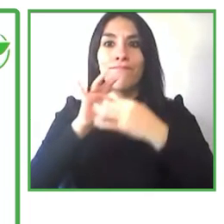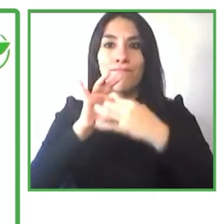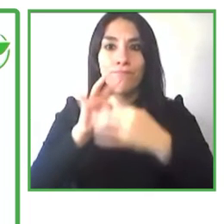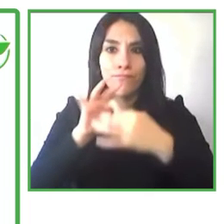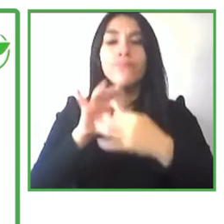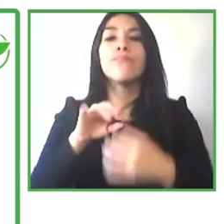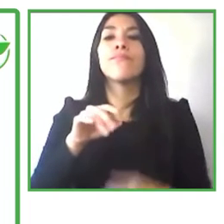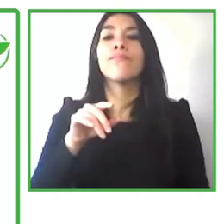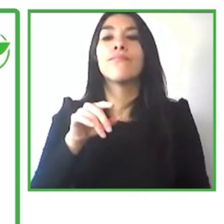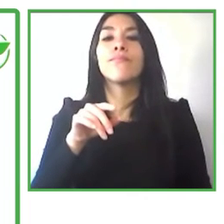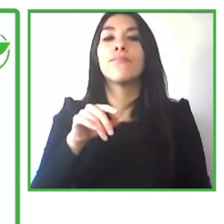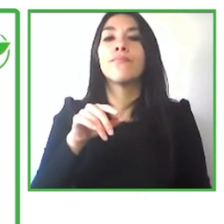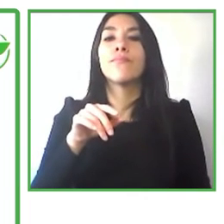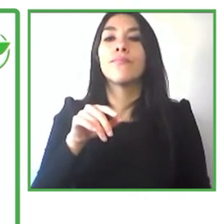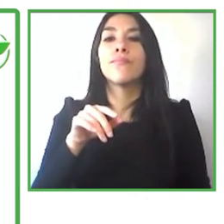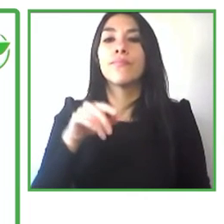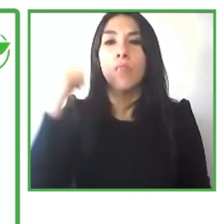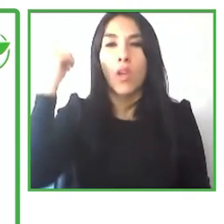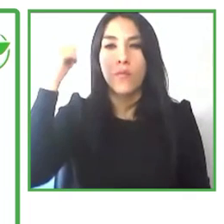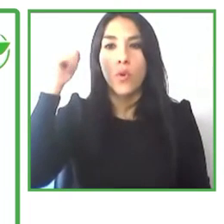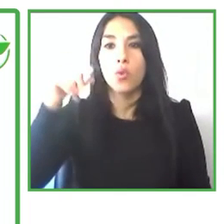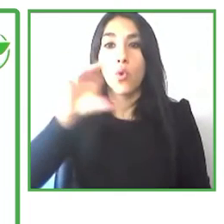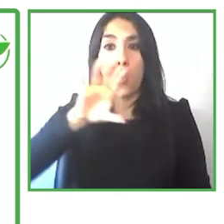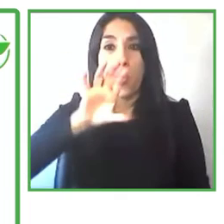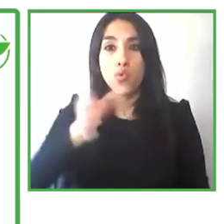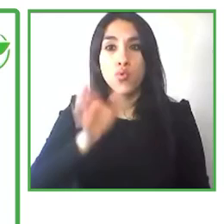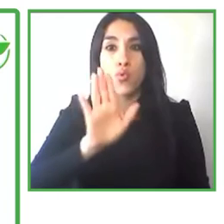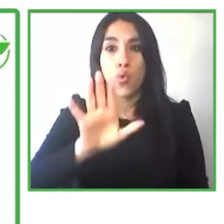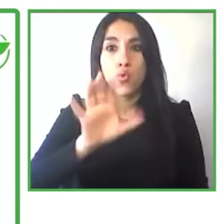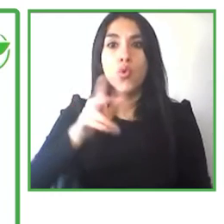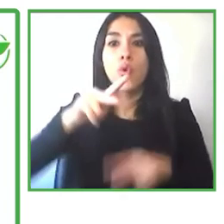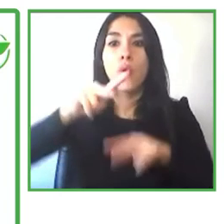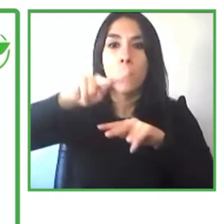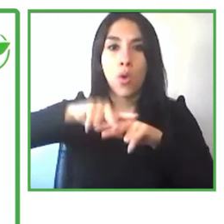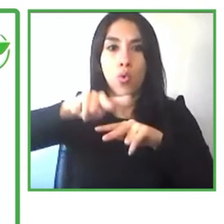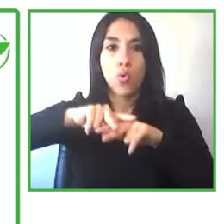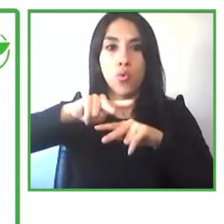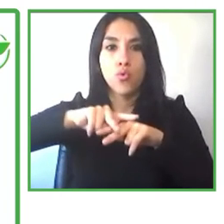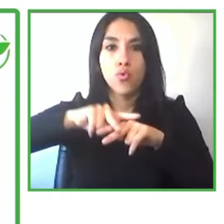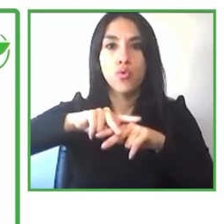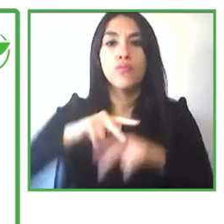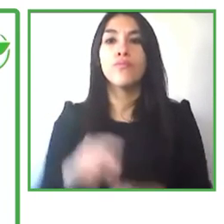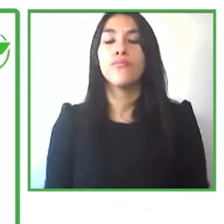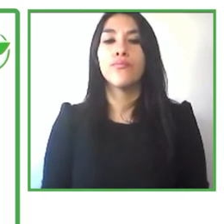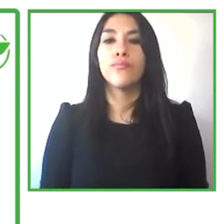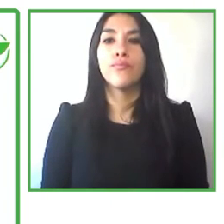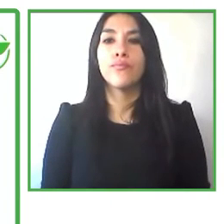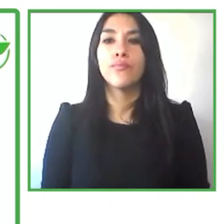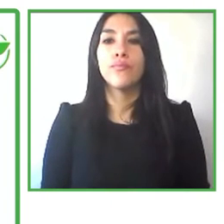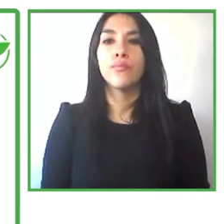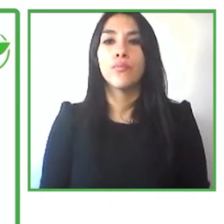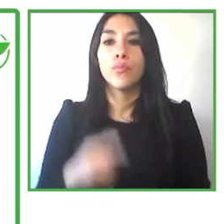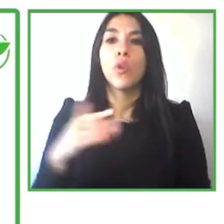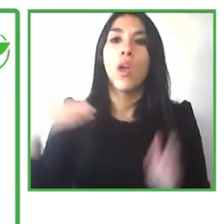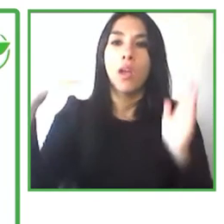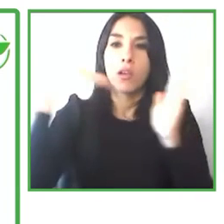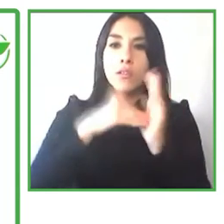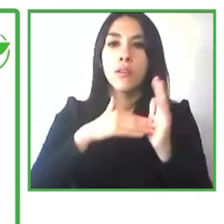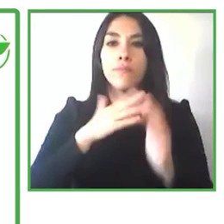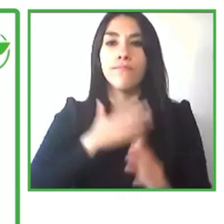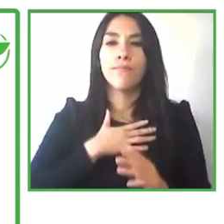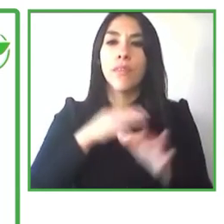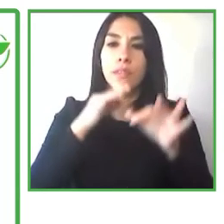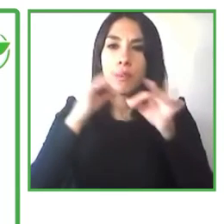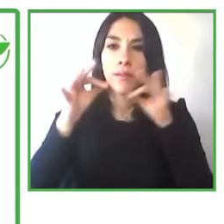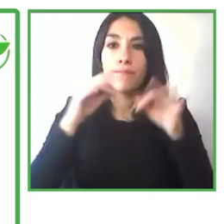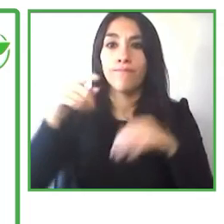And just to, once again, to say that we have three different categories of members in the networks. Currently, we